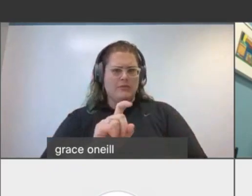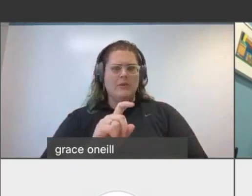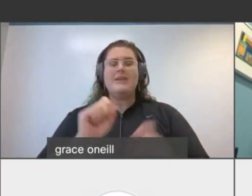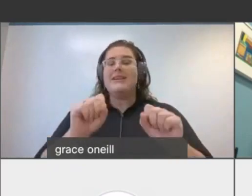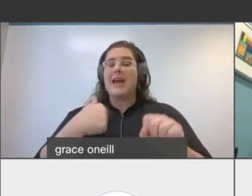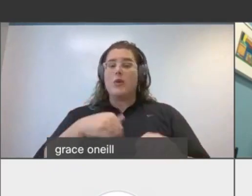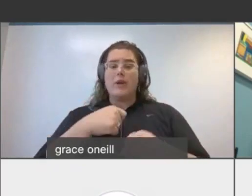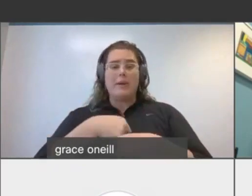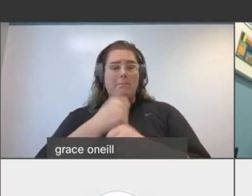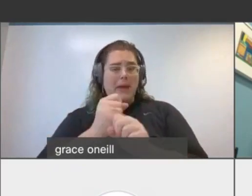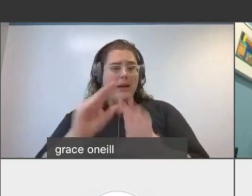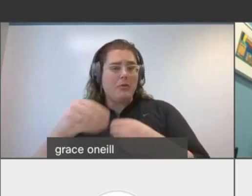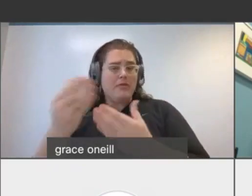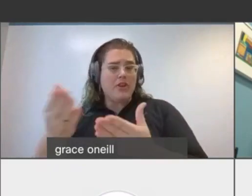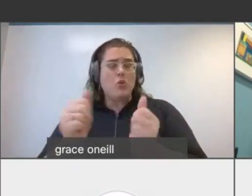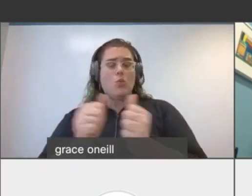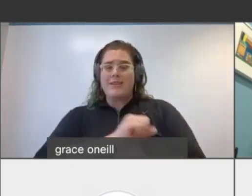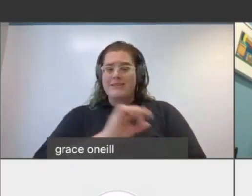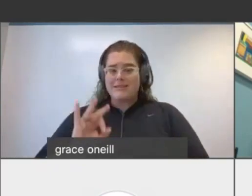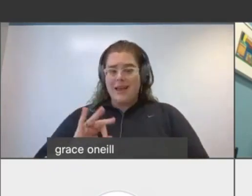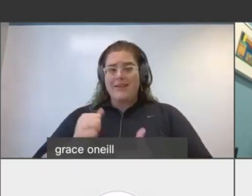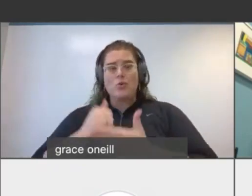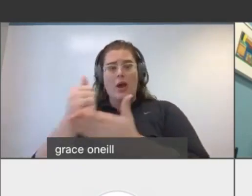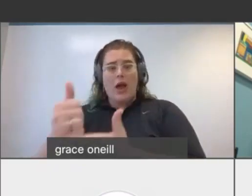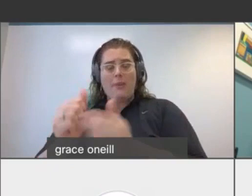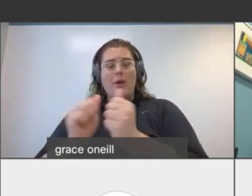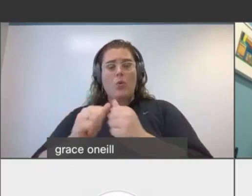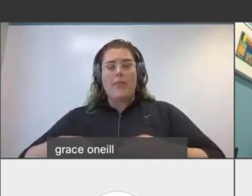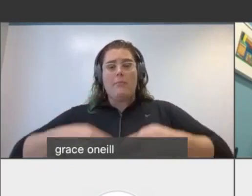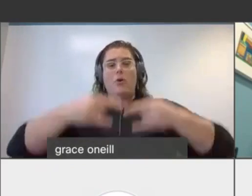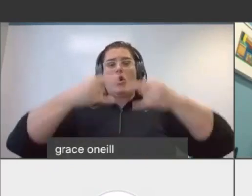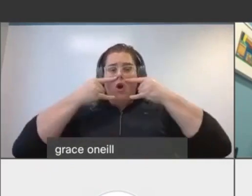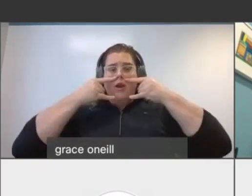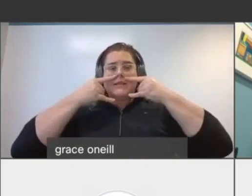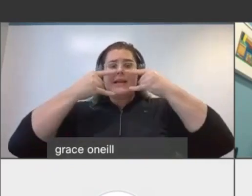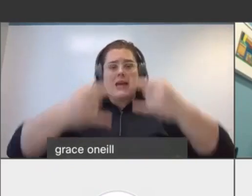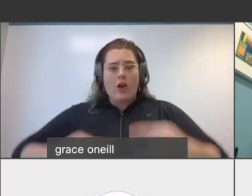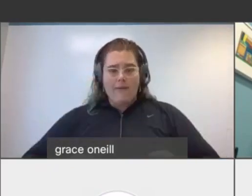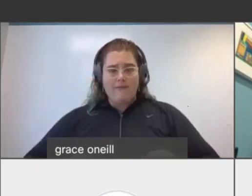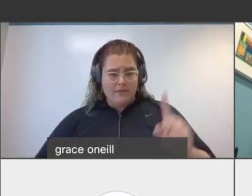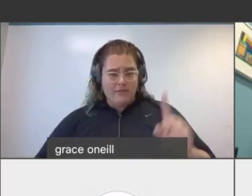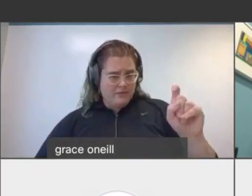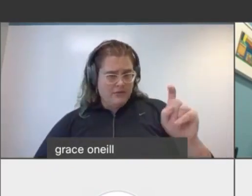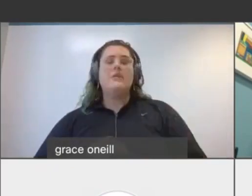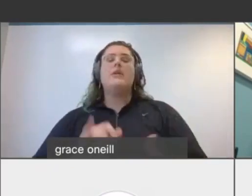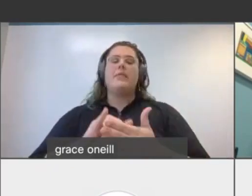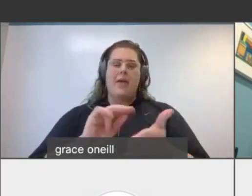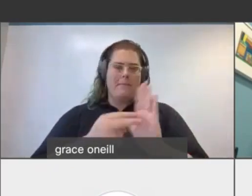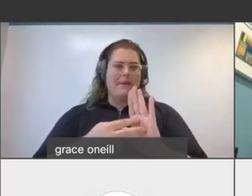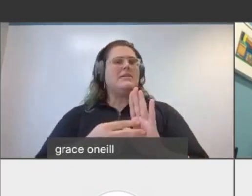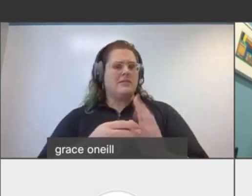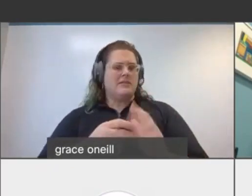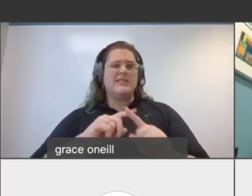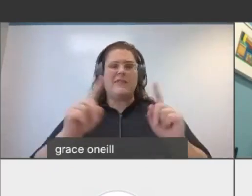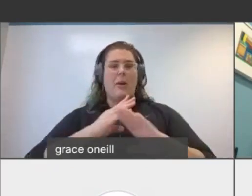with nurses, for staff to assist with putting on and taking off masks? This could remove barriers that are